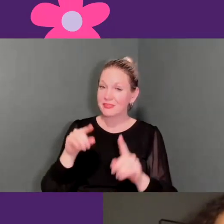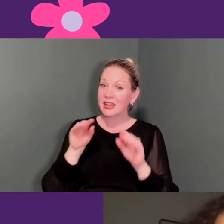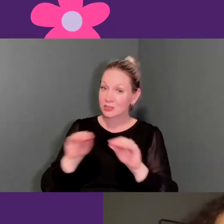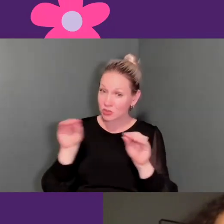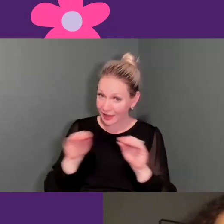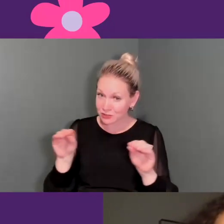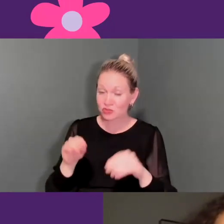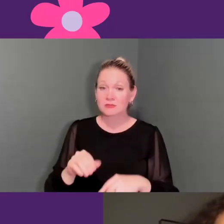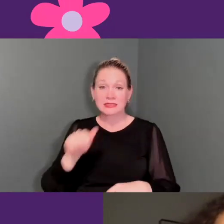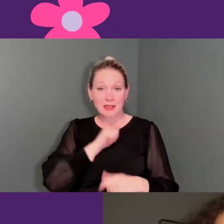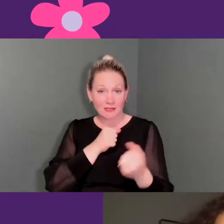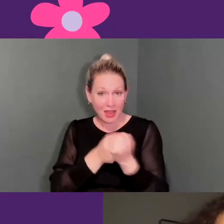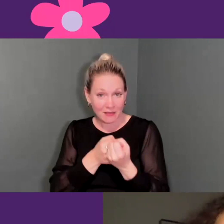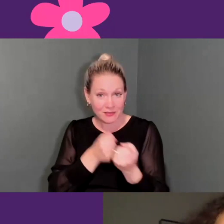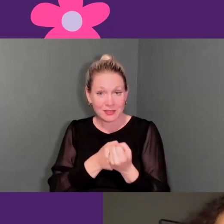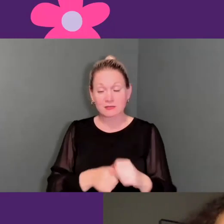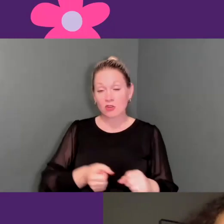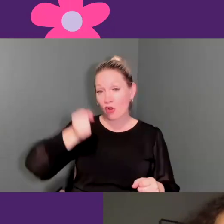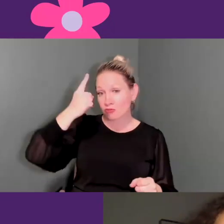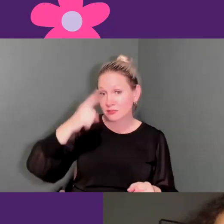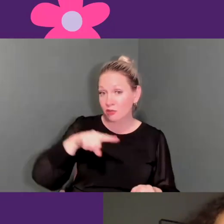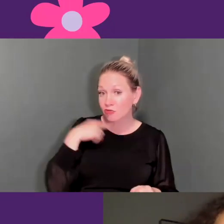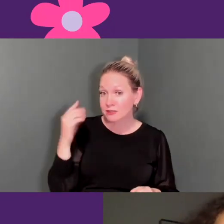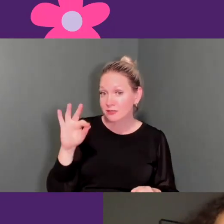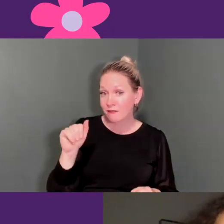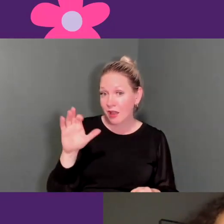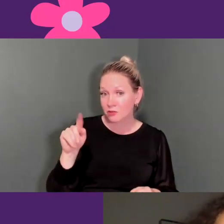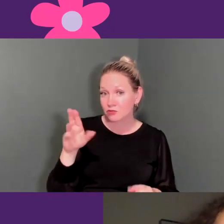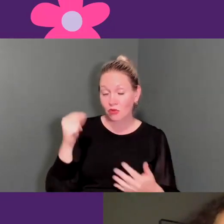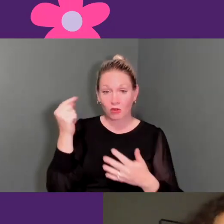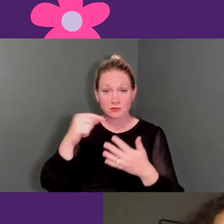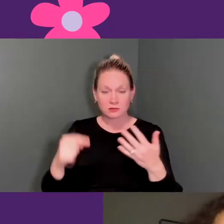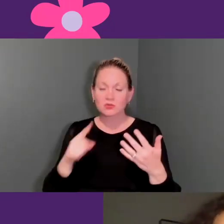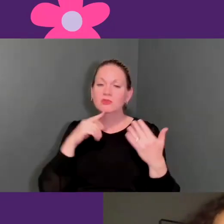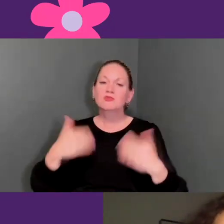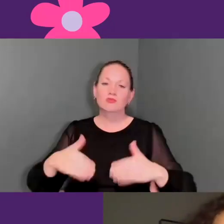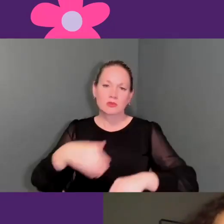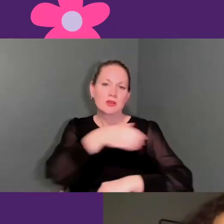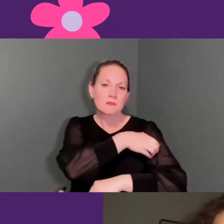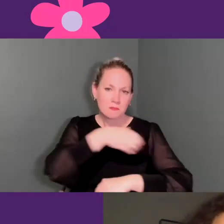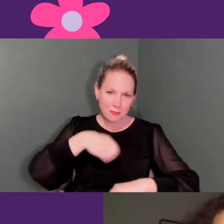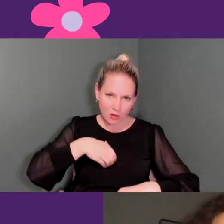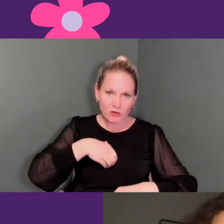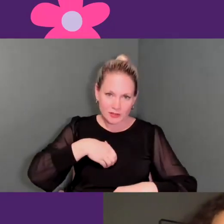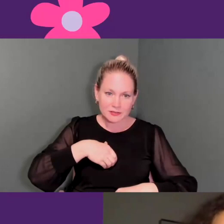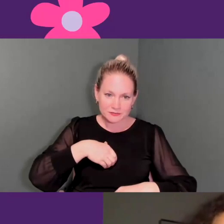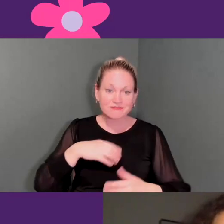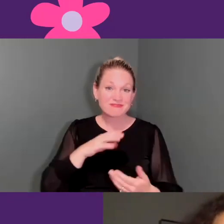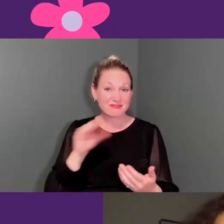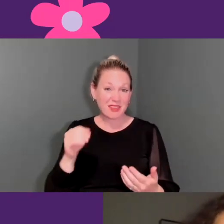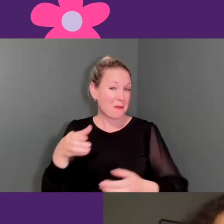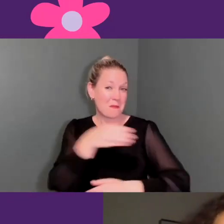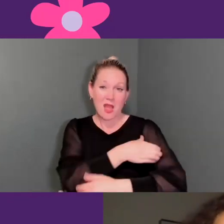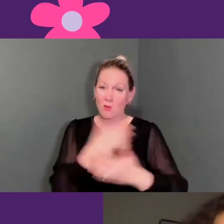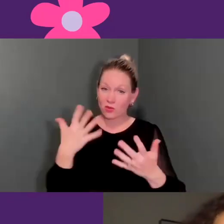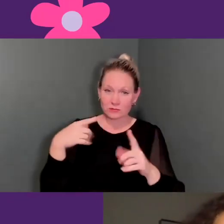advocate, understanding those risk factors is empowering, and there's power in storytelling. And